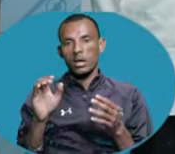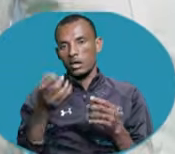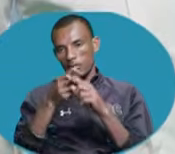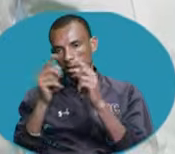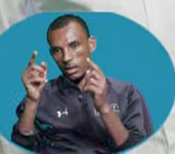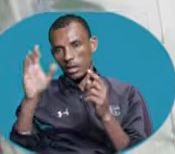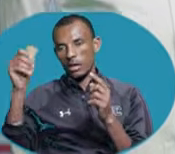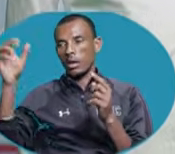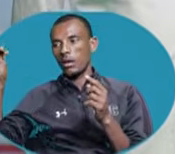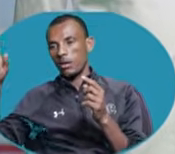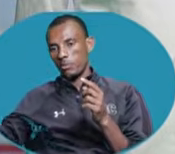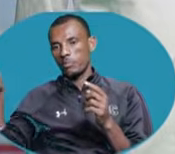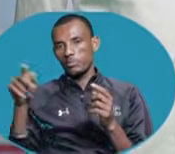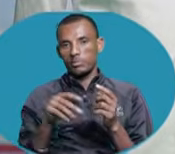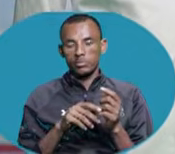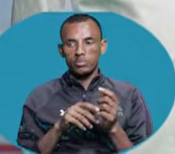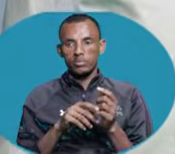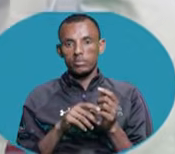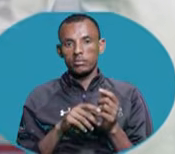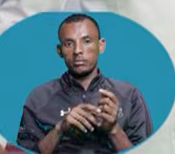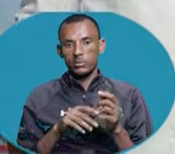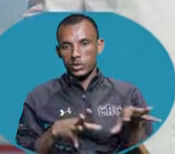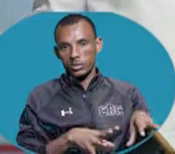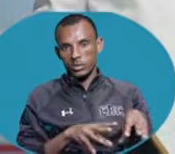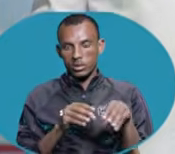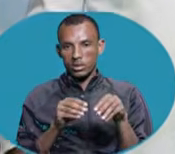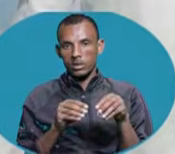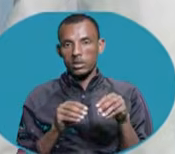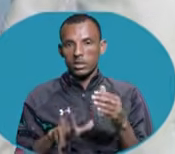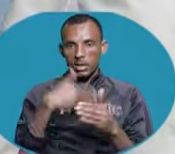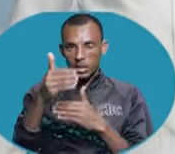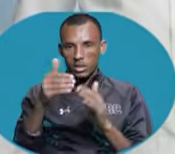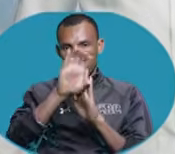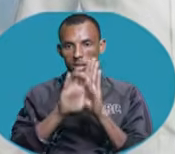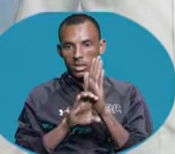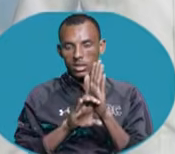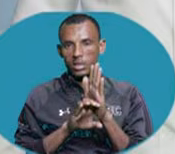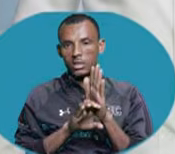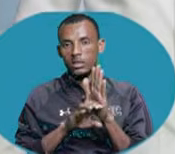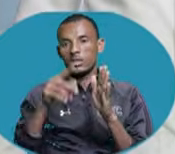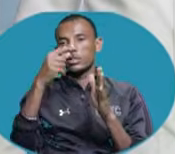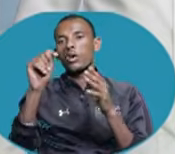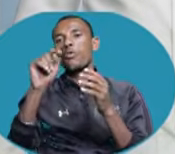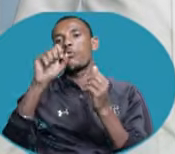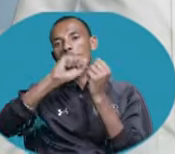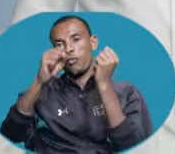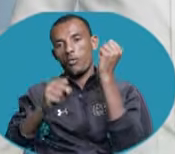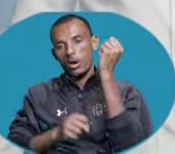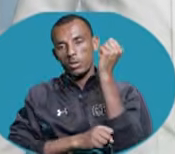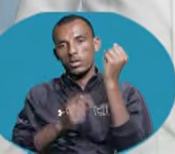the formation of United Nations Organization. This was the second